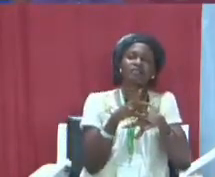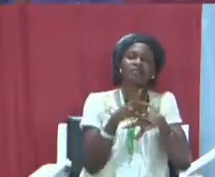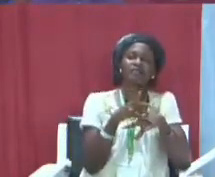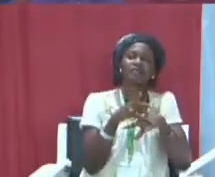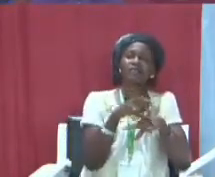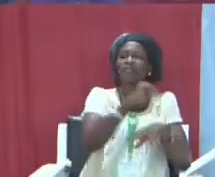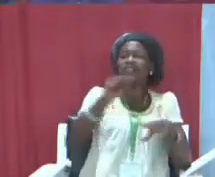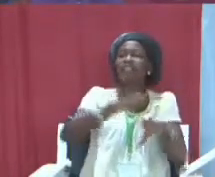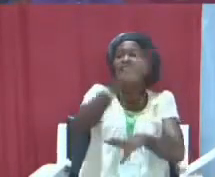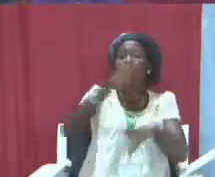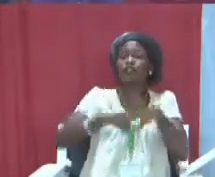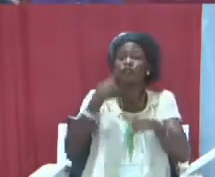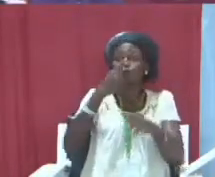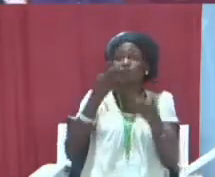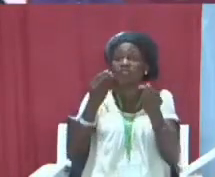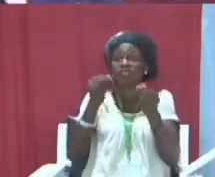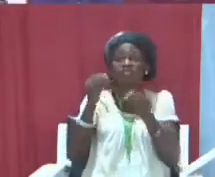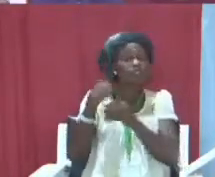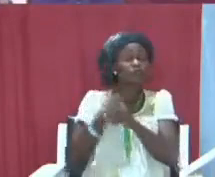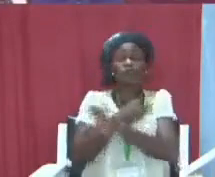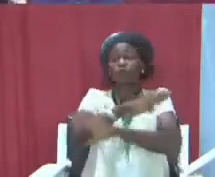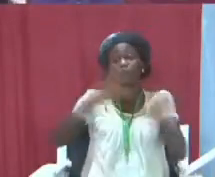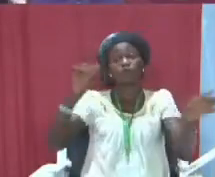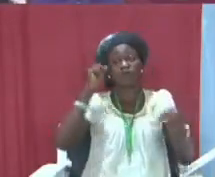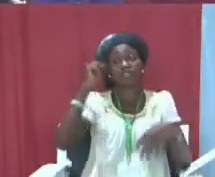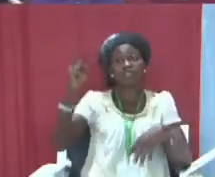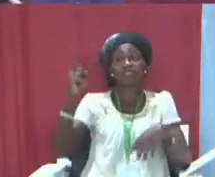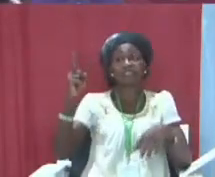A nation whose language you do not understand.